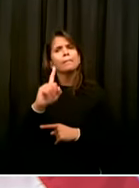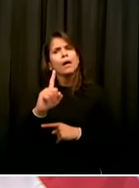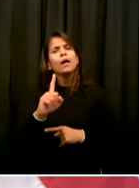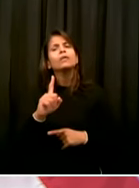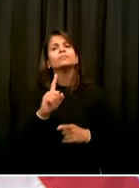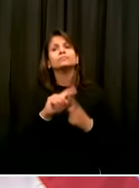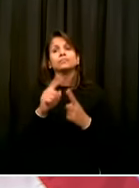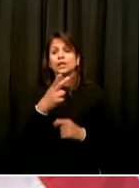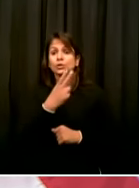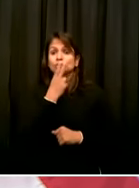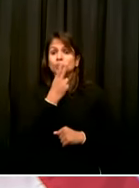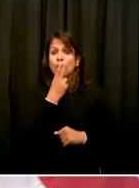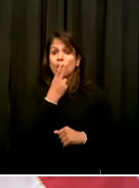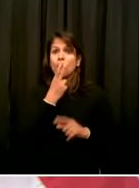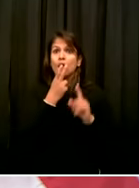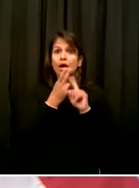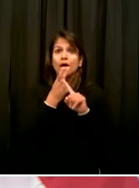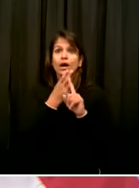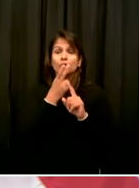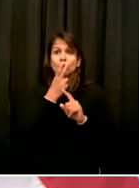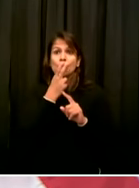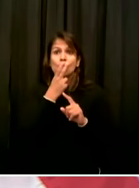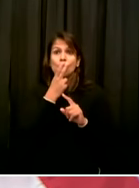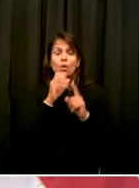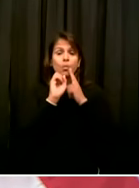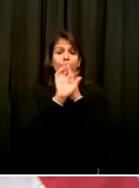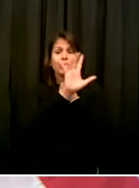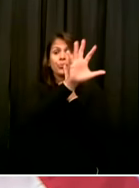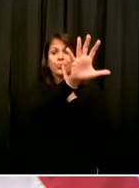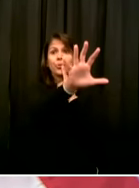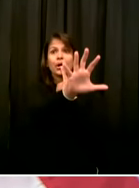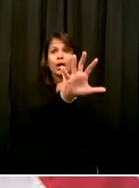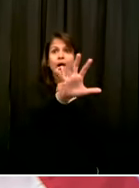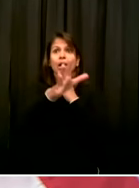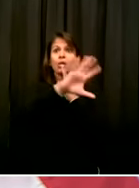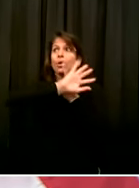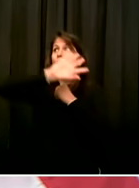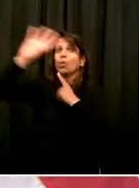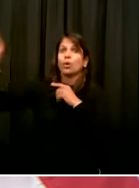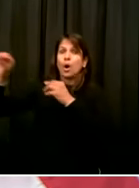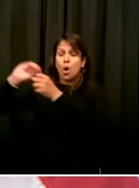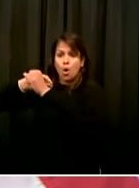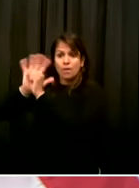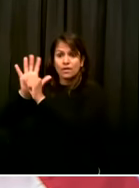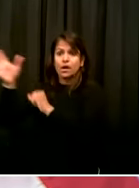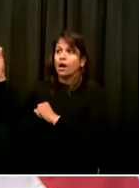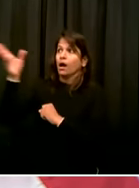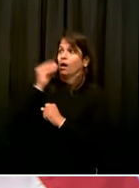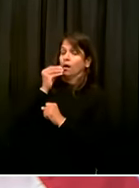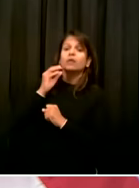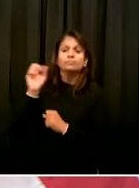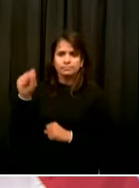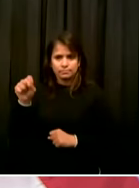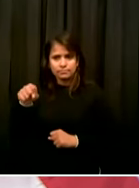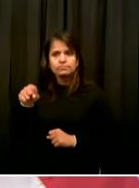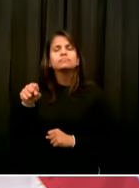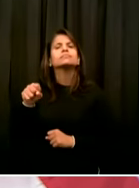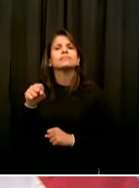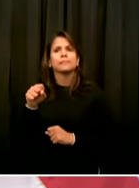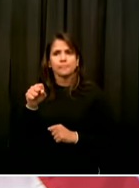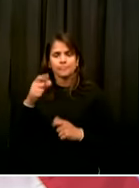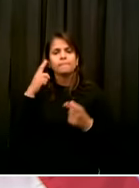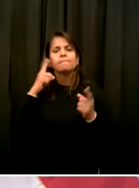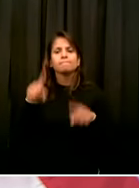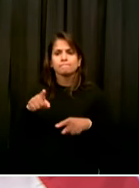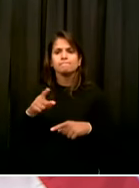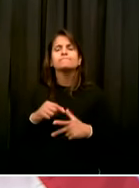others in the vicinity who are being exposed. So I think for now, what I would say is that we're actively looking at it. And my message